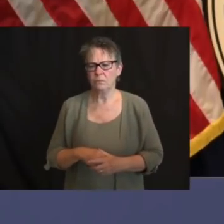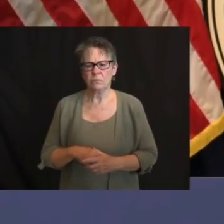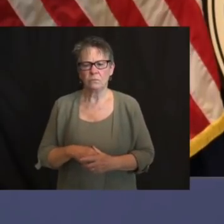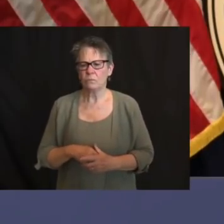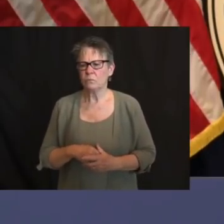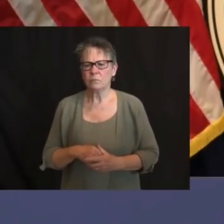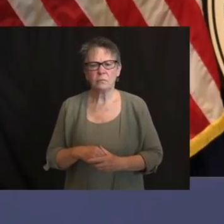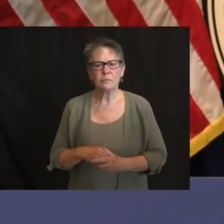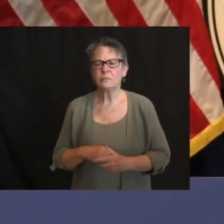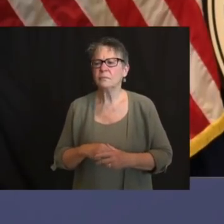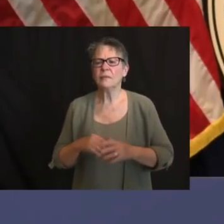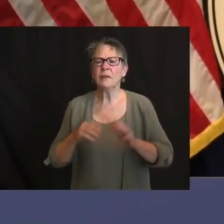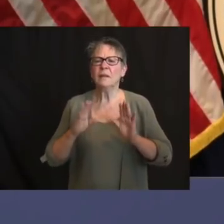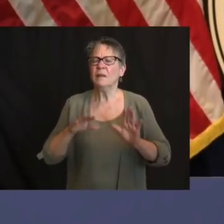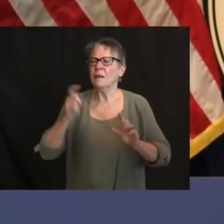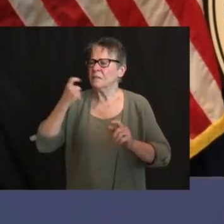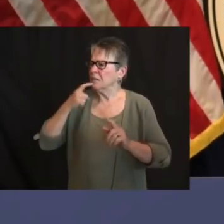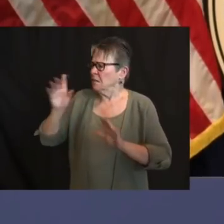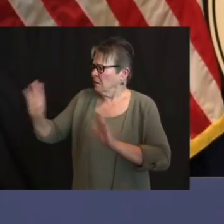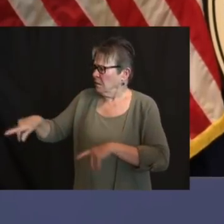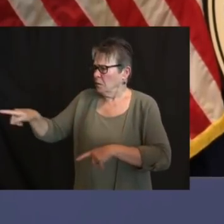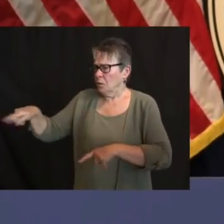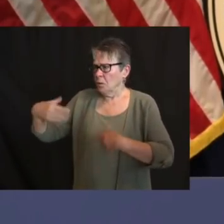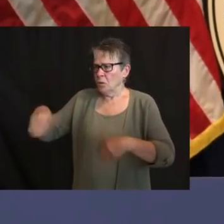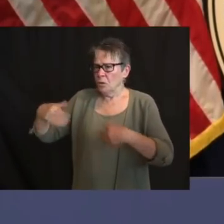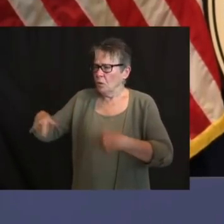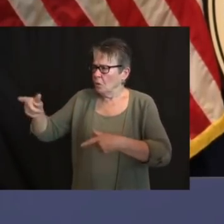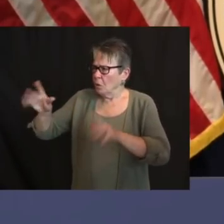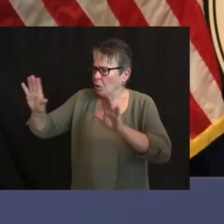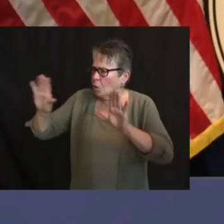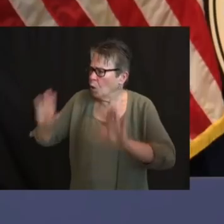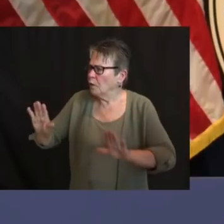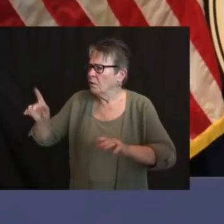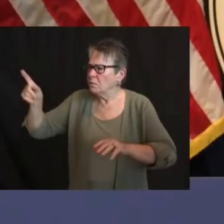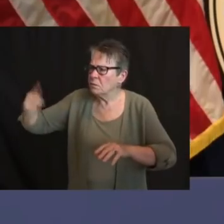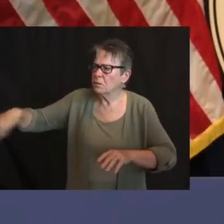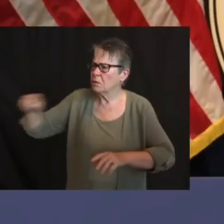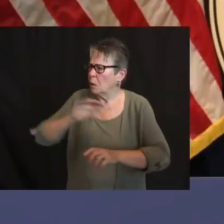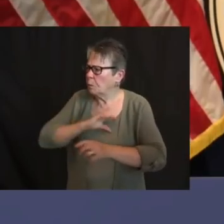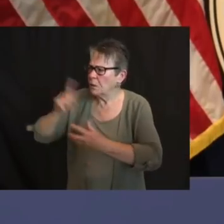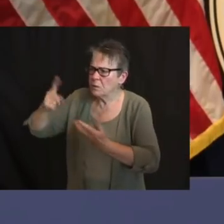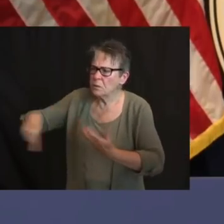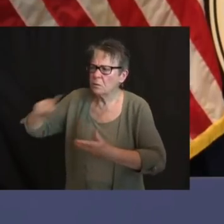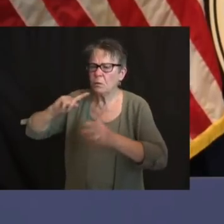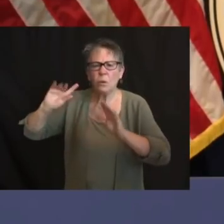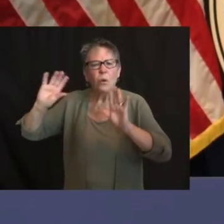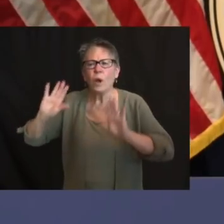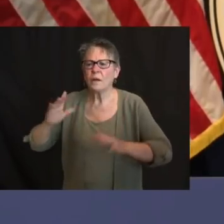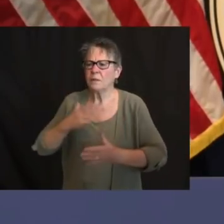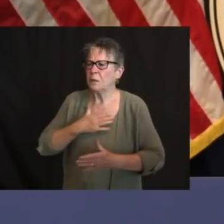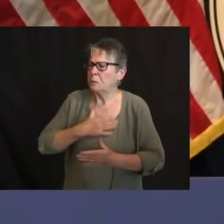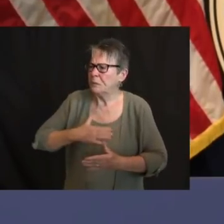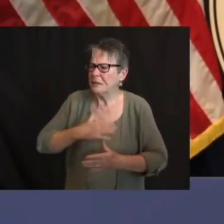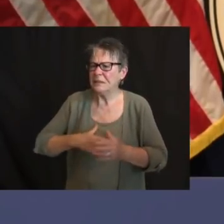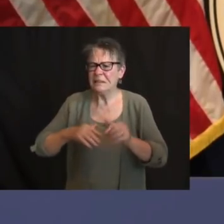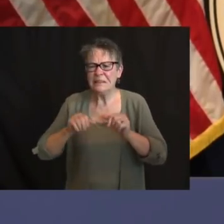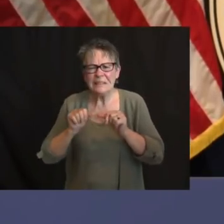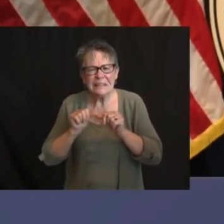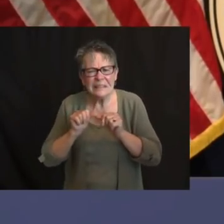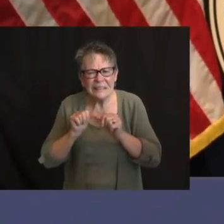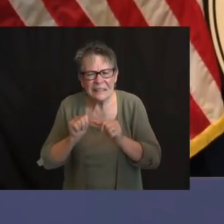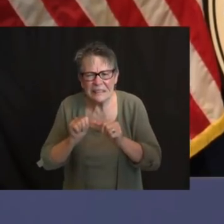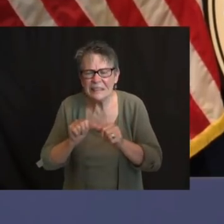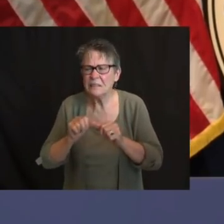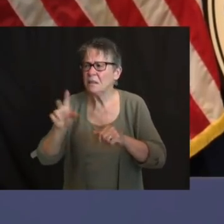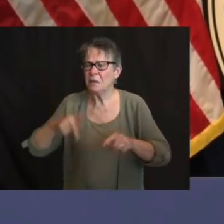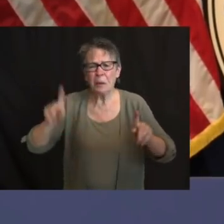but please stay peaceful. Please, please, please keep it peaceful. The weather's gotten warm. Which is great because folks